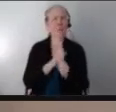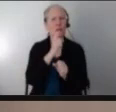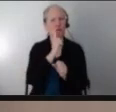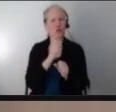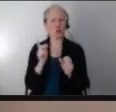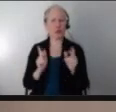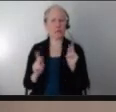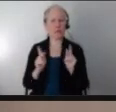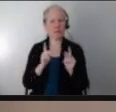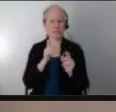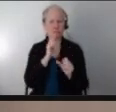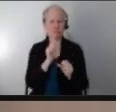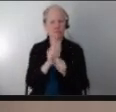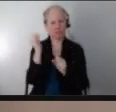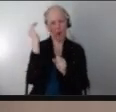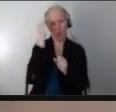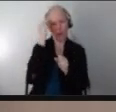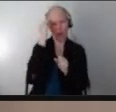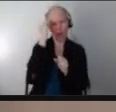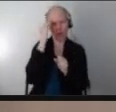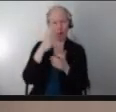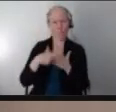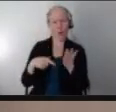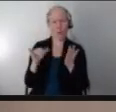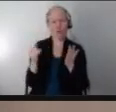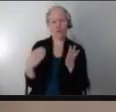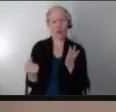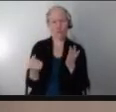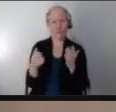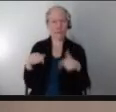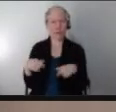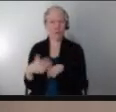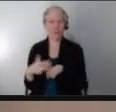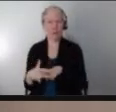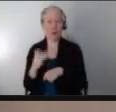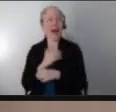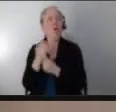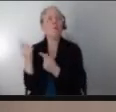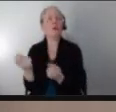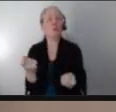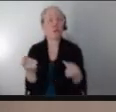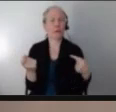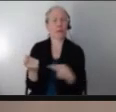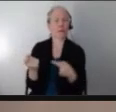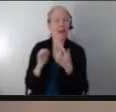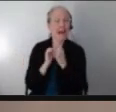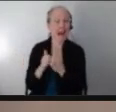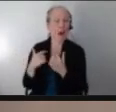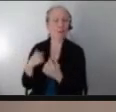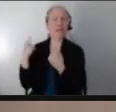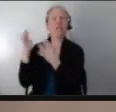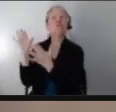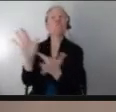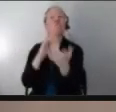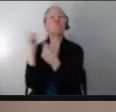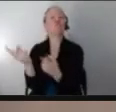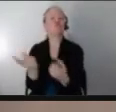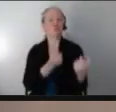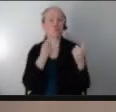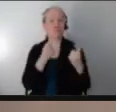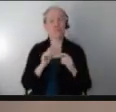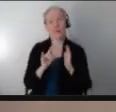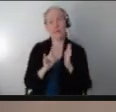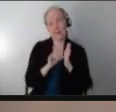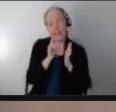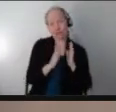aware of the jobs that we have here, the recruiting that we do, how we recruit. Our astronaut corps